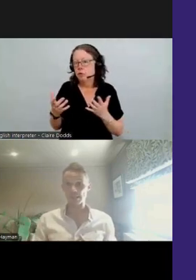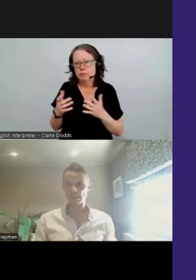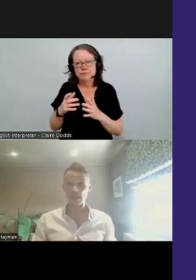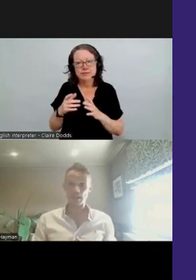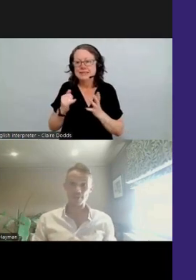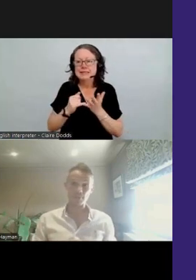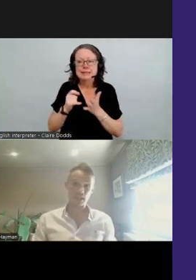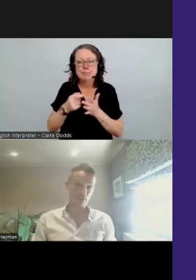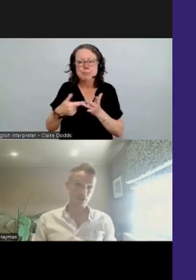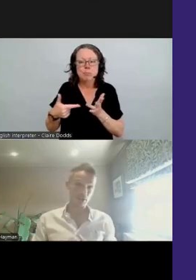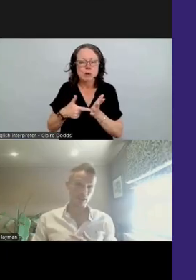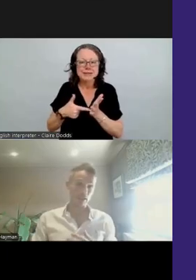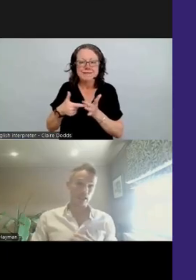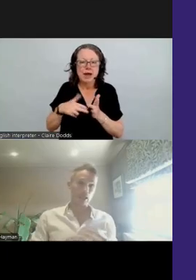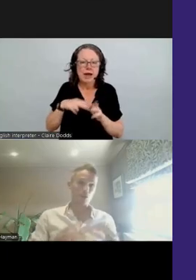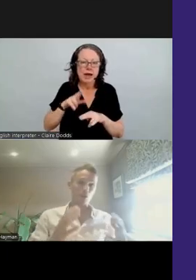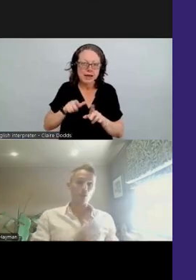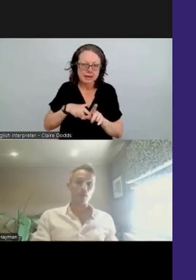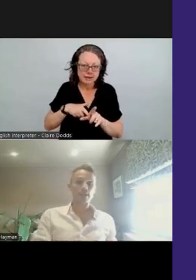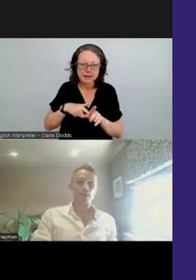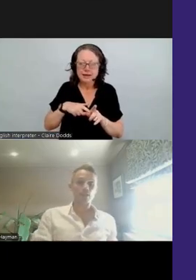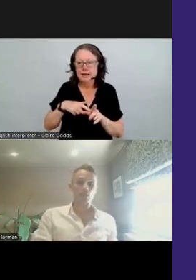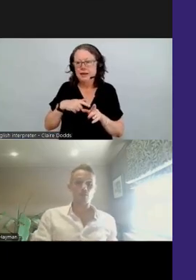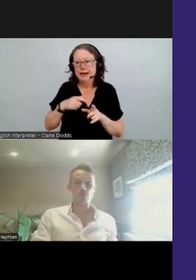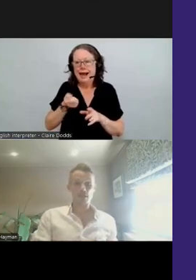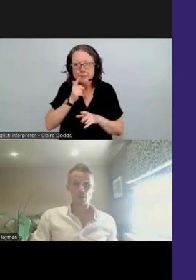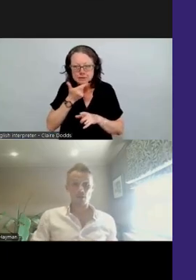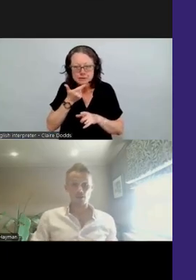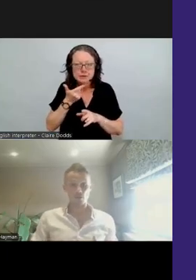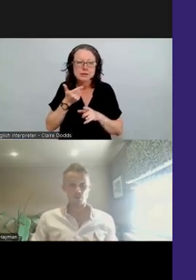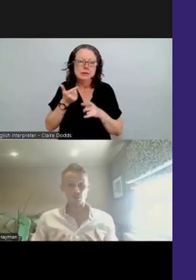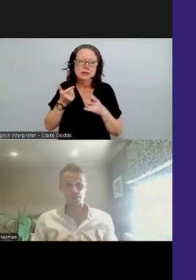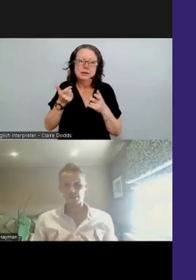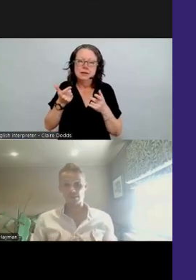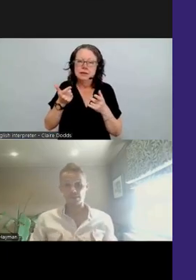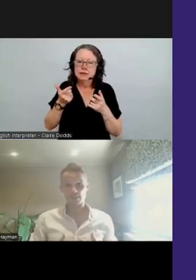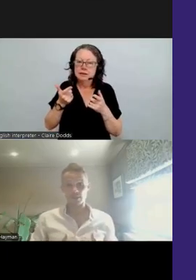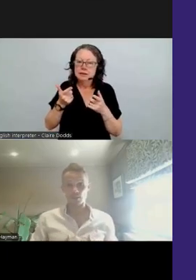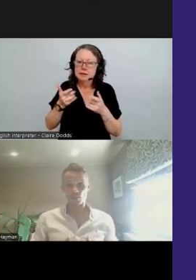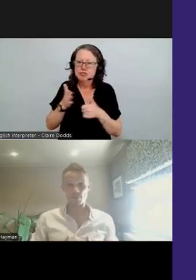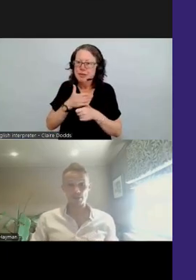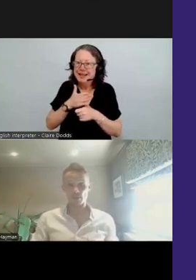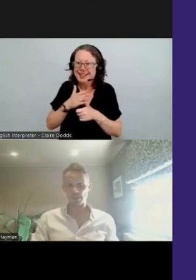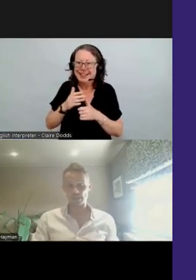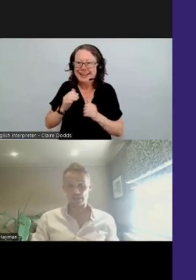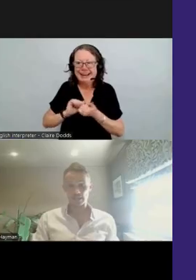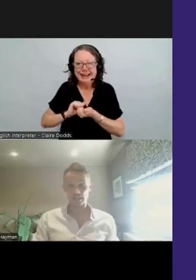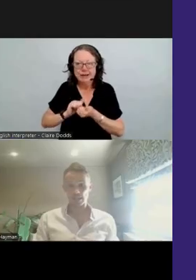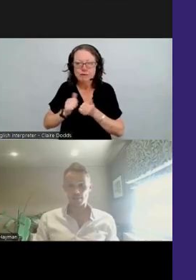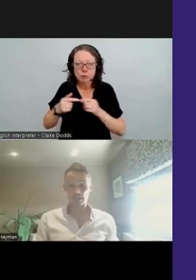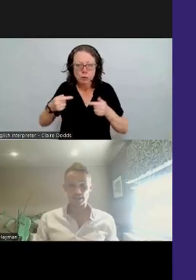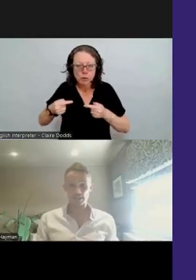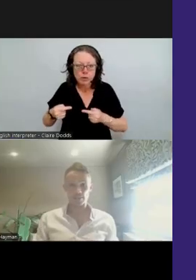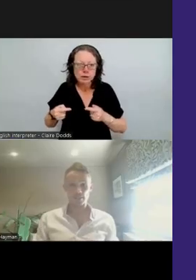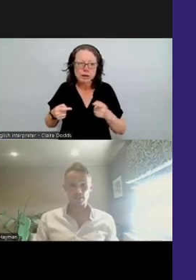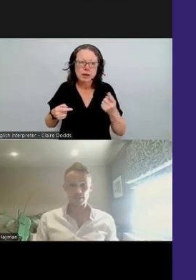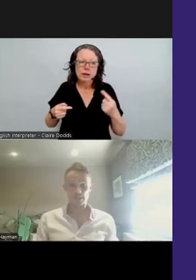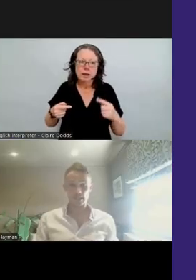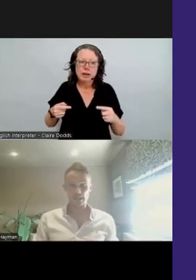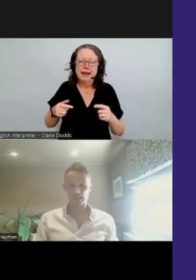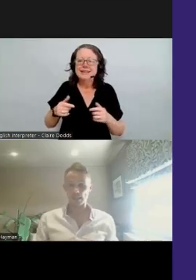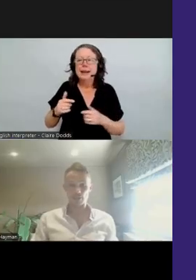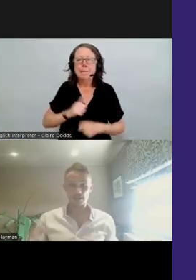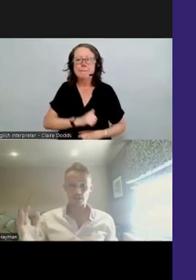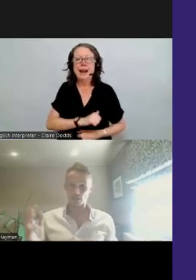Premier League to Amazon, all the way down to pledge partners who have proactively decided to embed reading in their everyday